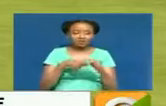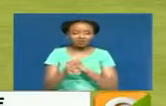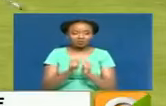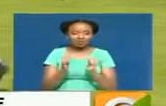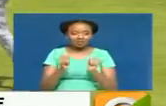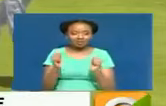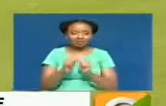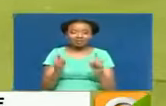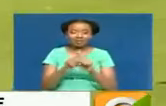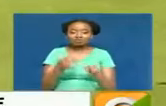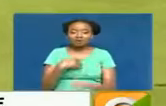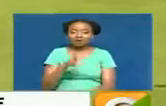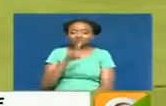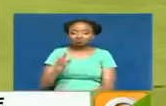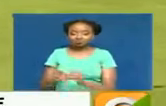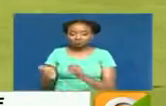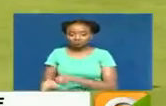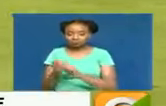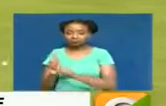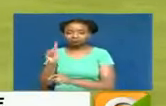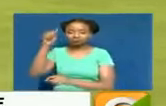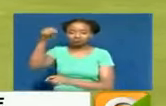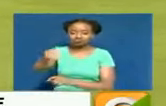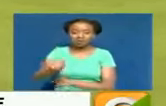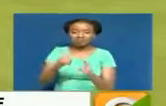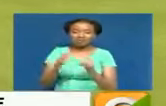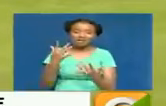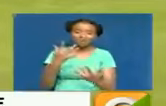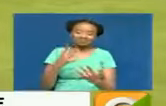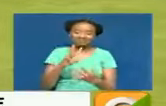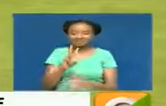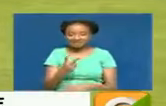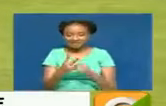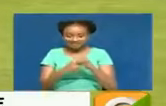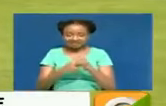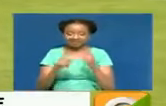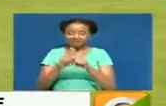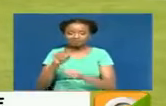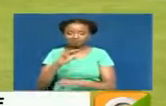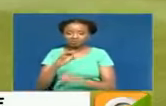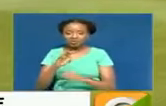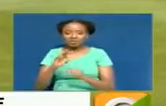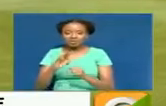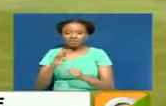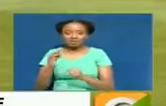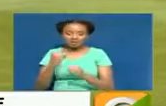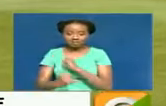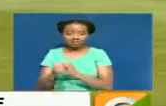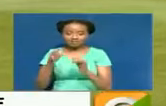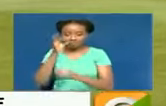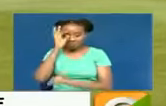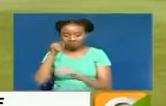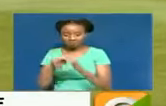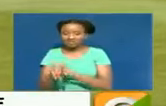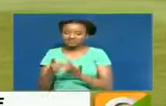final round. He had 2 birdies in the fourth and sixth holes, but lost momentum in the seventh with a double bogey. He steadied in the subsequent holes,